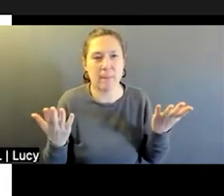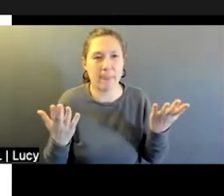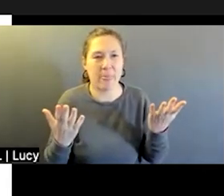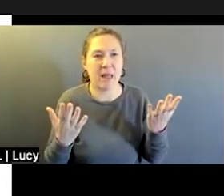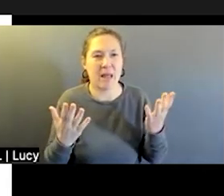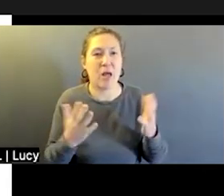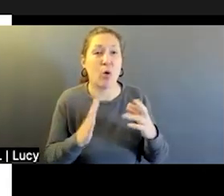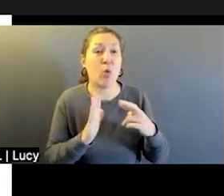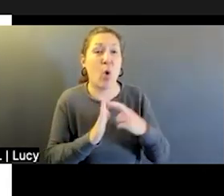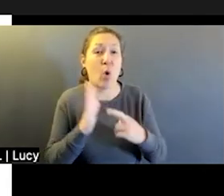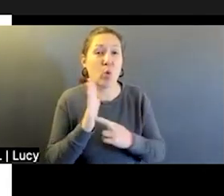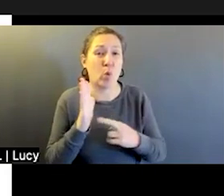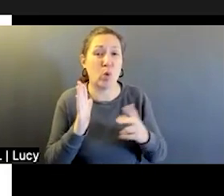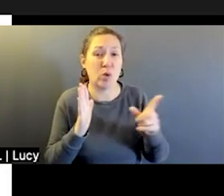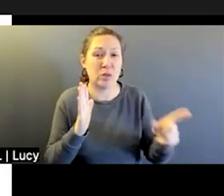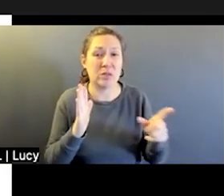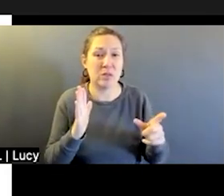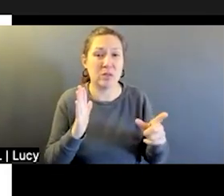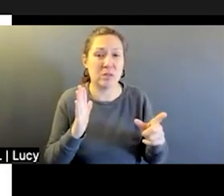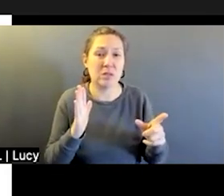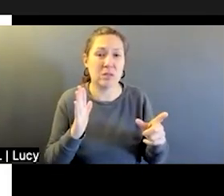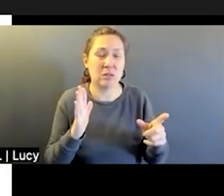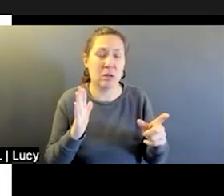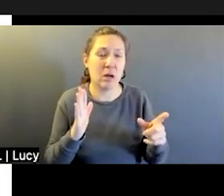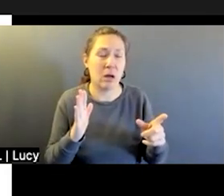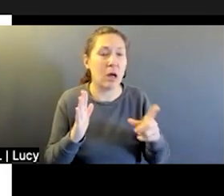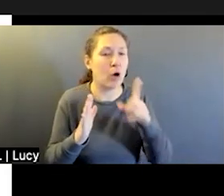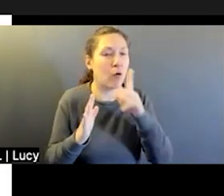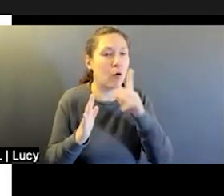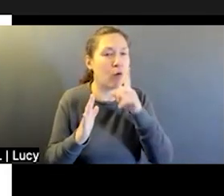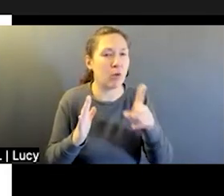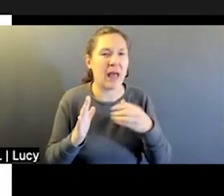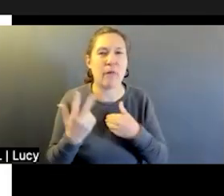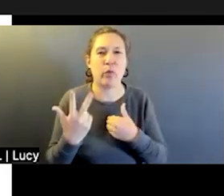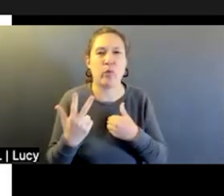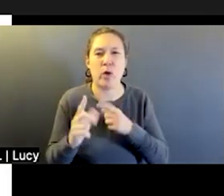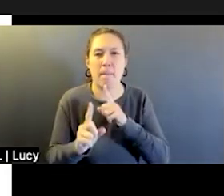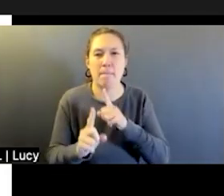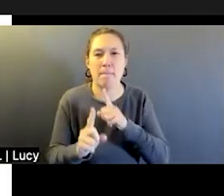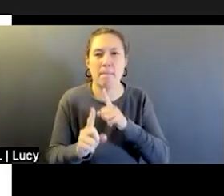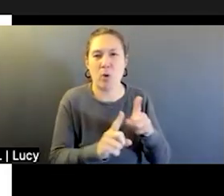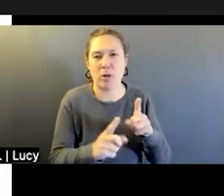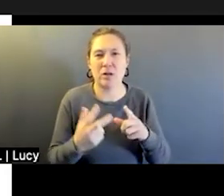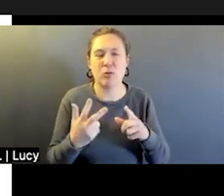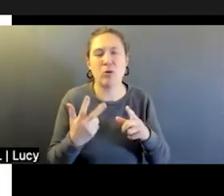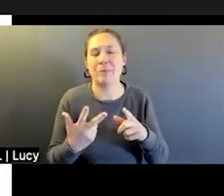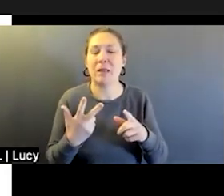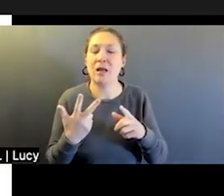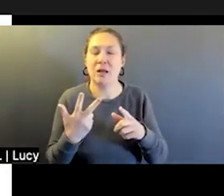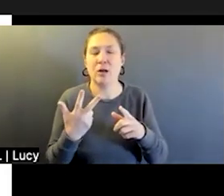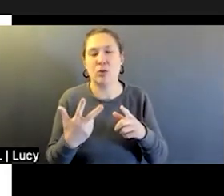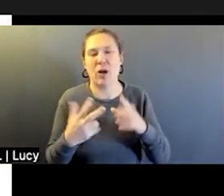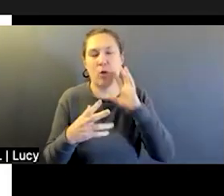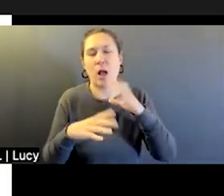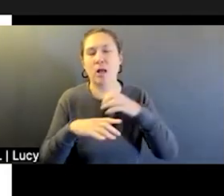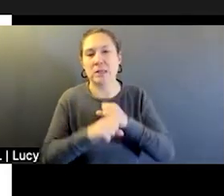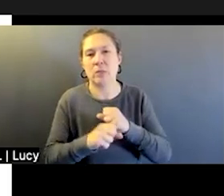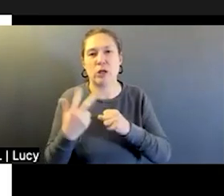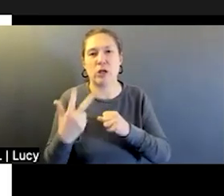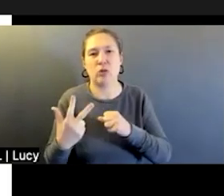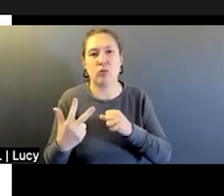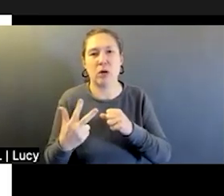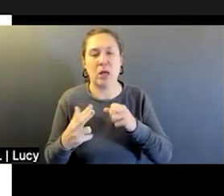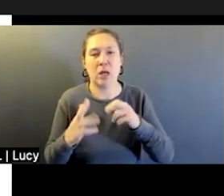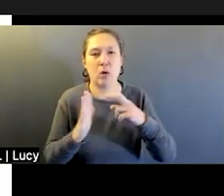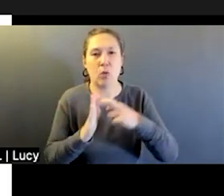seen in 3 points. 3, let's say, major rules. First, a person with special